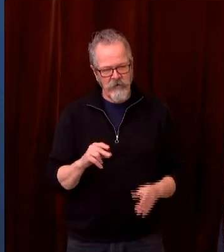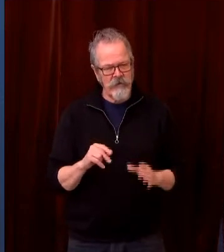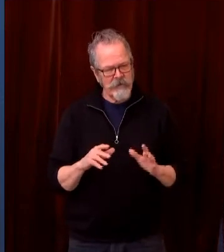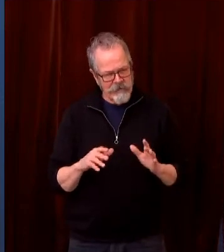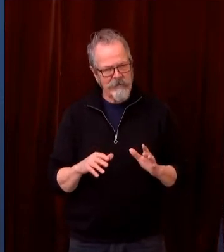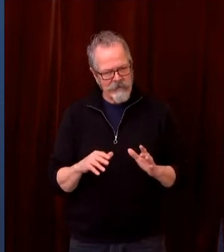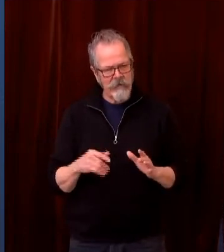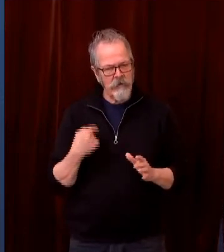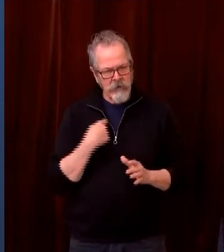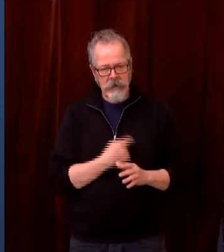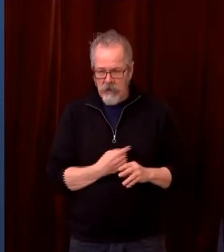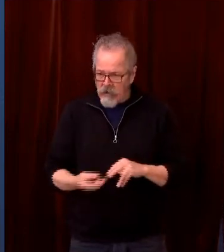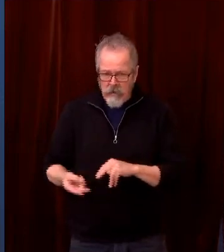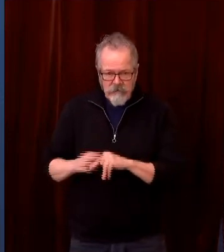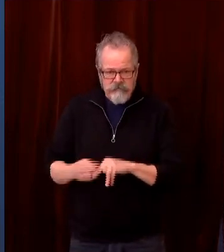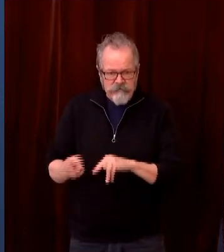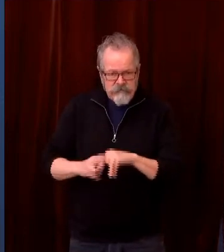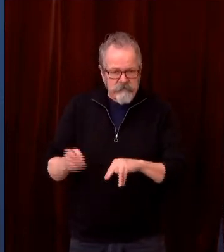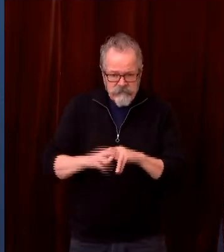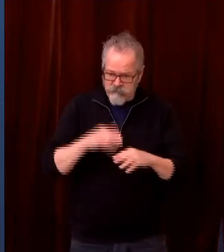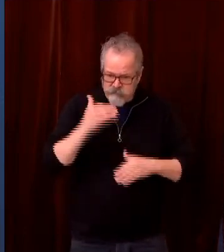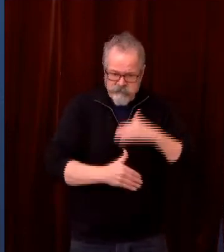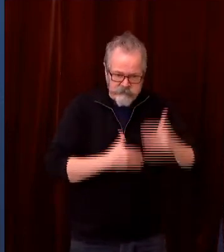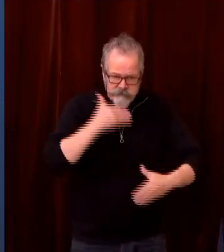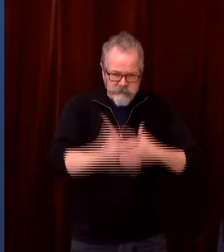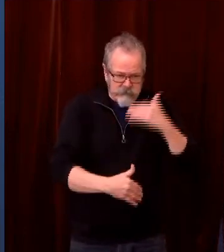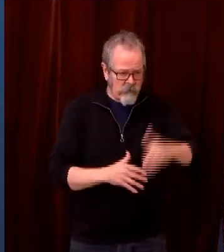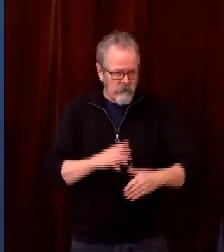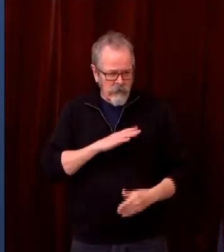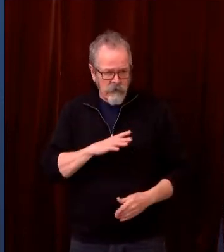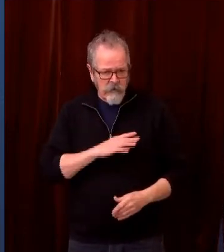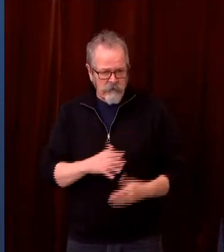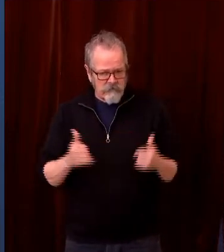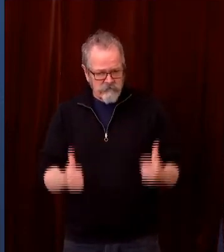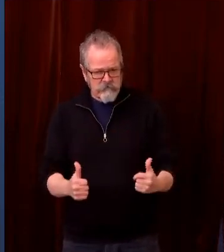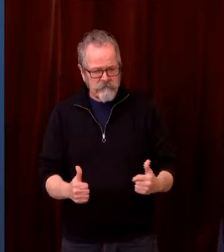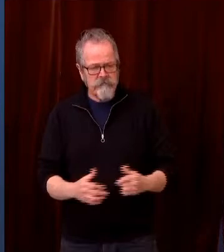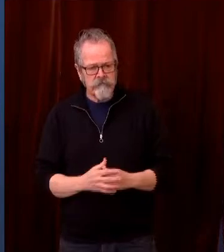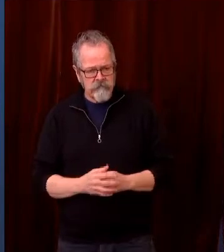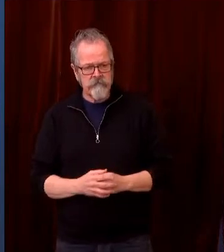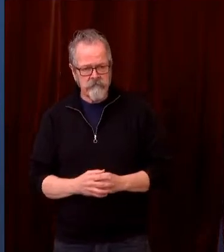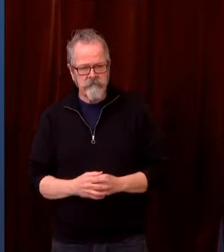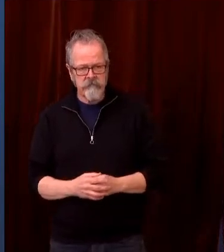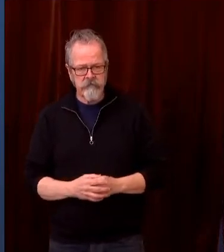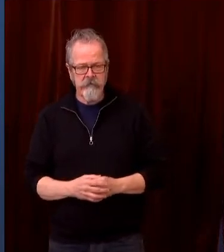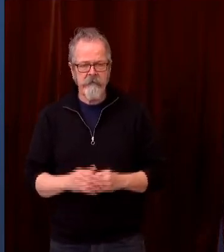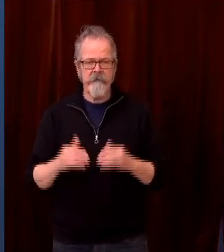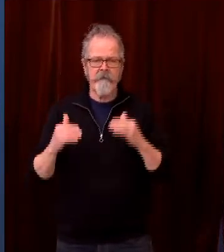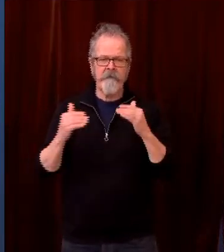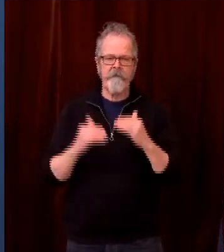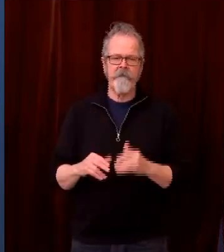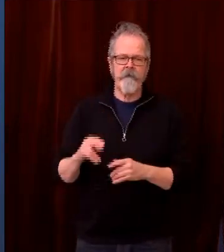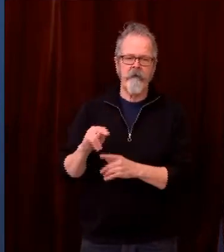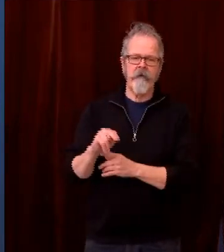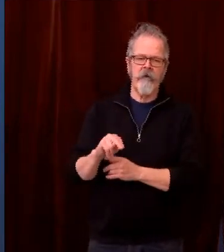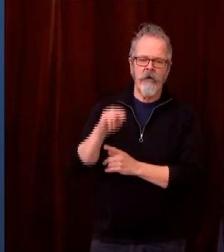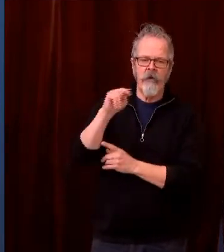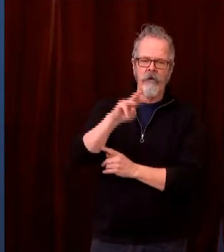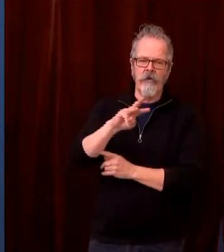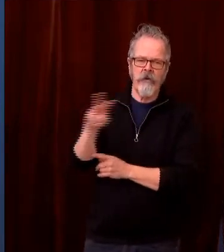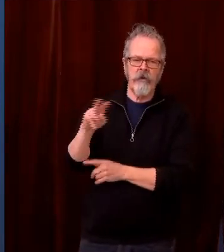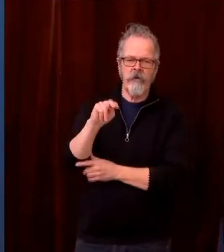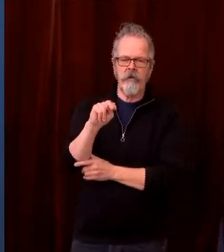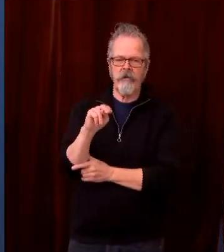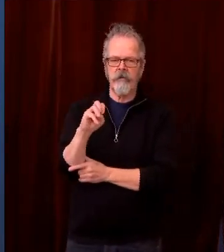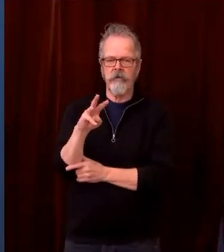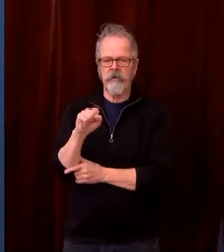so intent on accelerating this. Next question comes from Tom with Northwest News Network. Hi, thank you, Governor. I'm